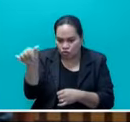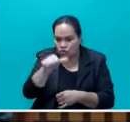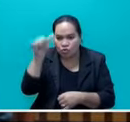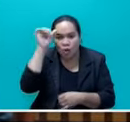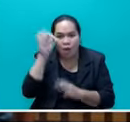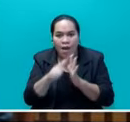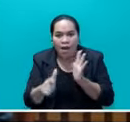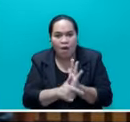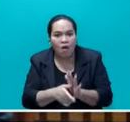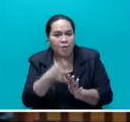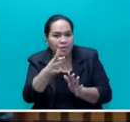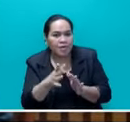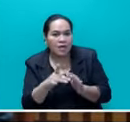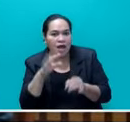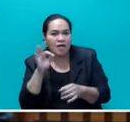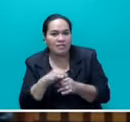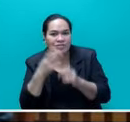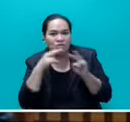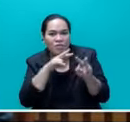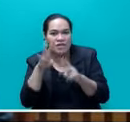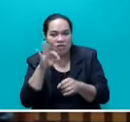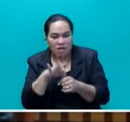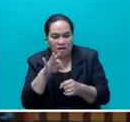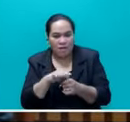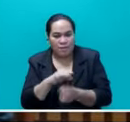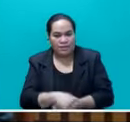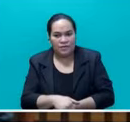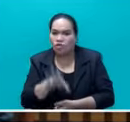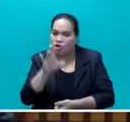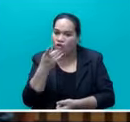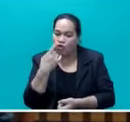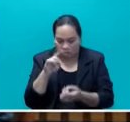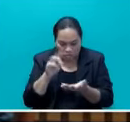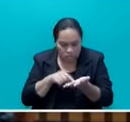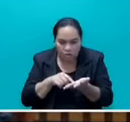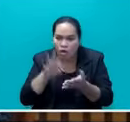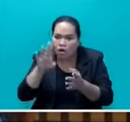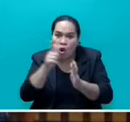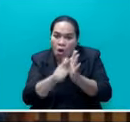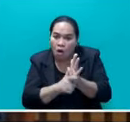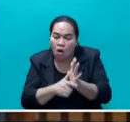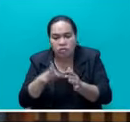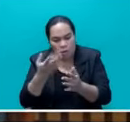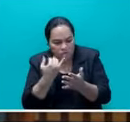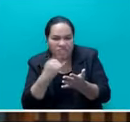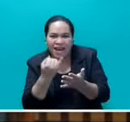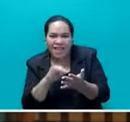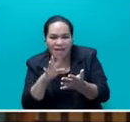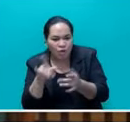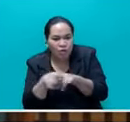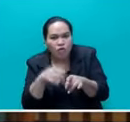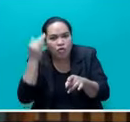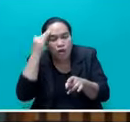you interpret this wrongly by questioning the termination of my position here. And he acted unlawfully. The right